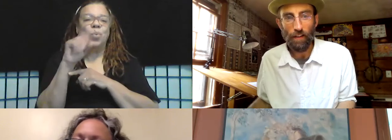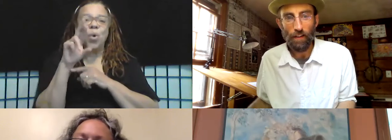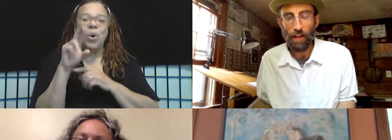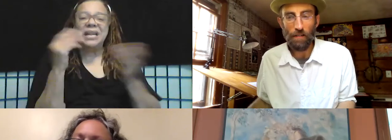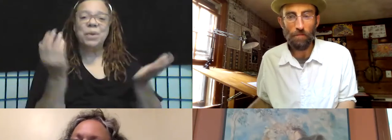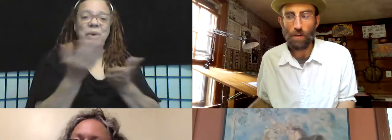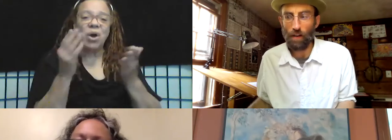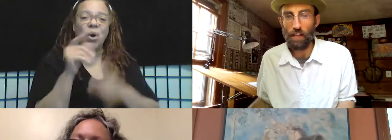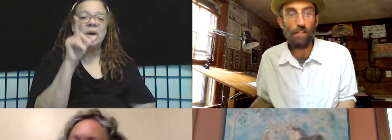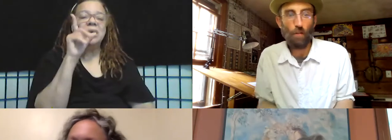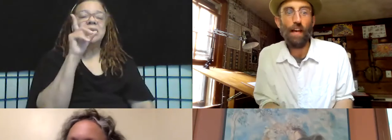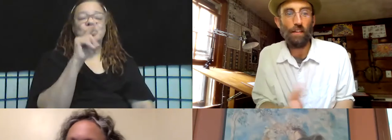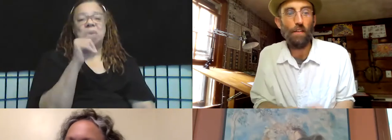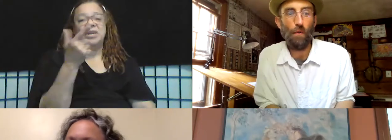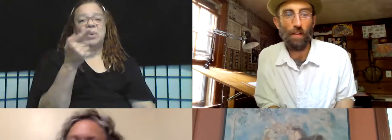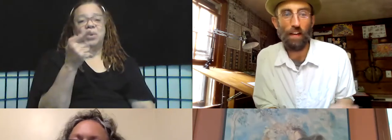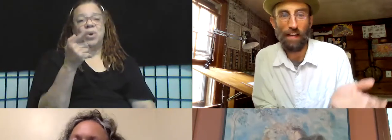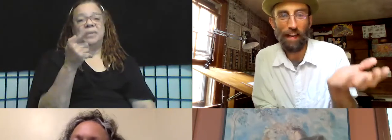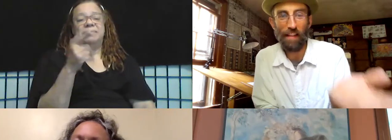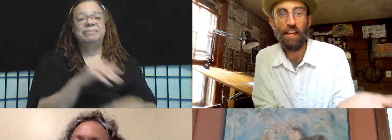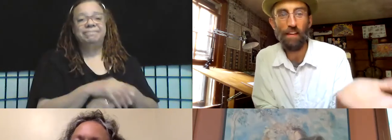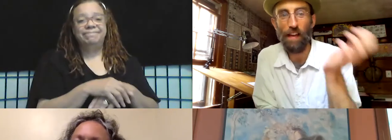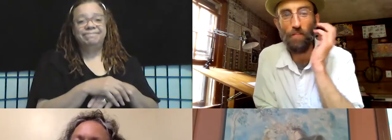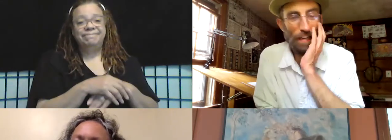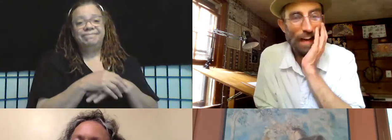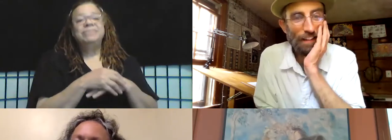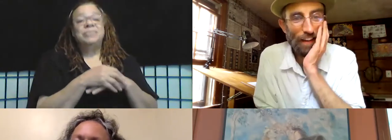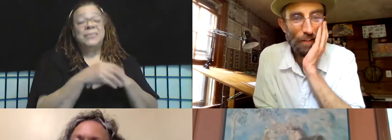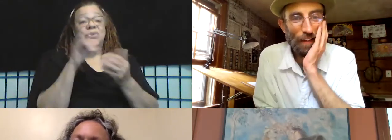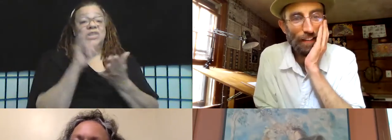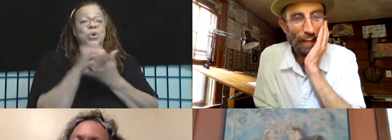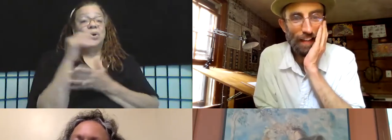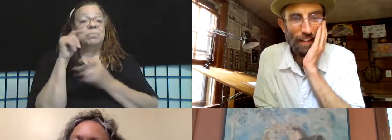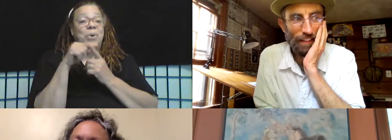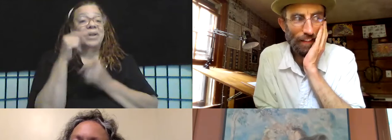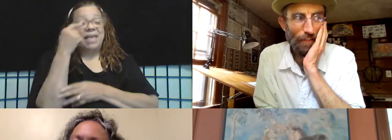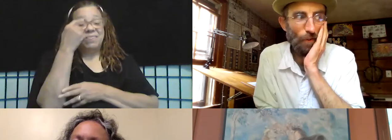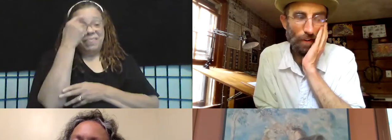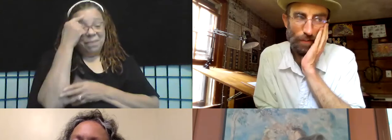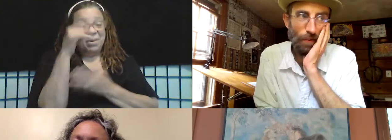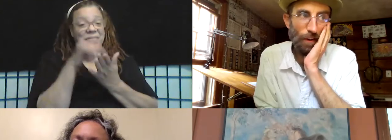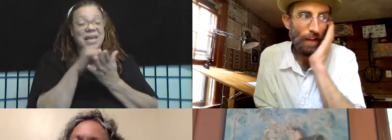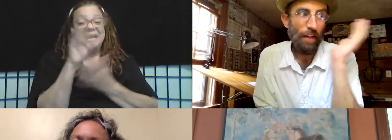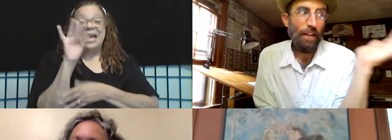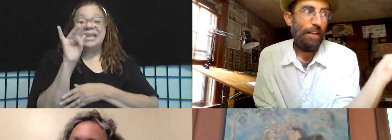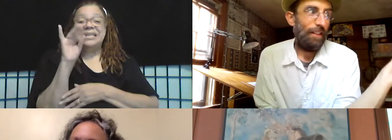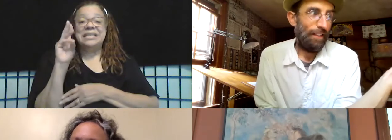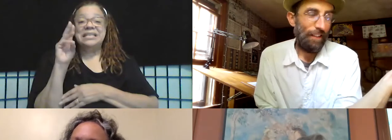right? Yeah. So that's a good point, Diane. That I think of that every day as I do this. Like 1864,